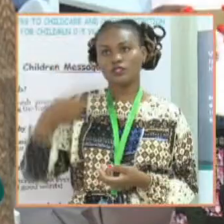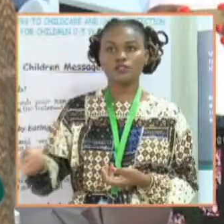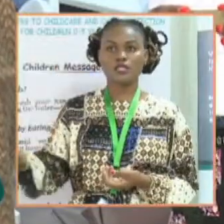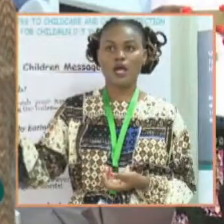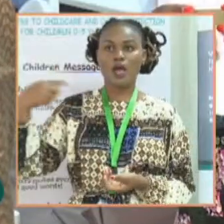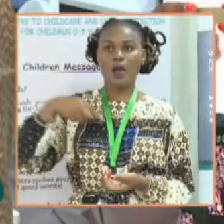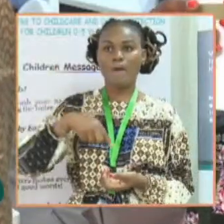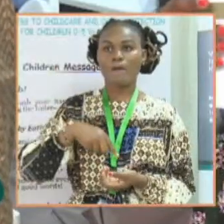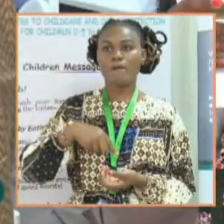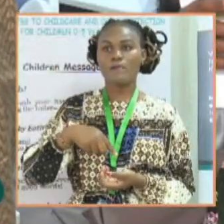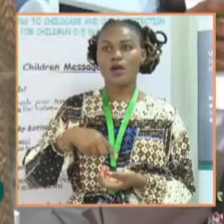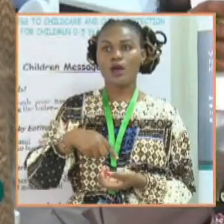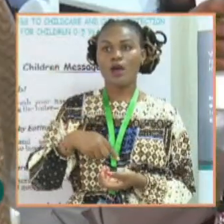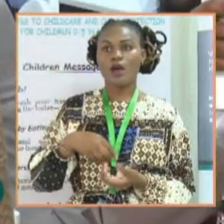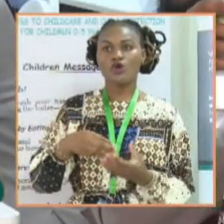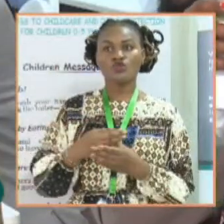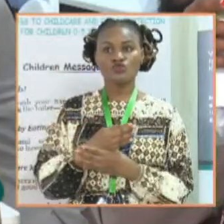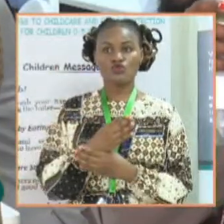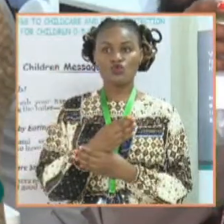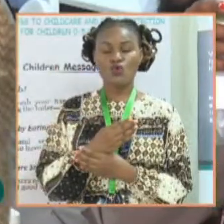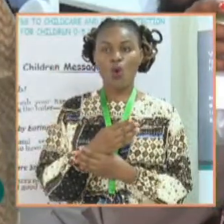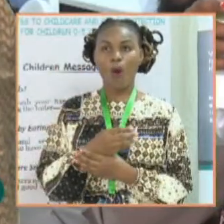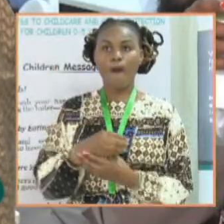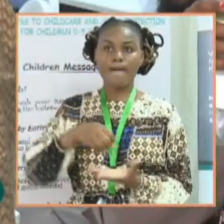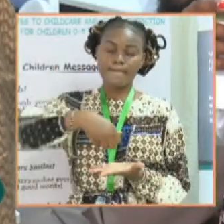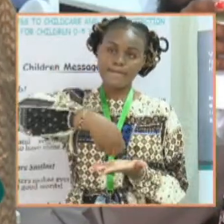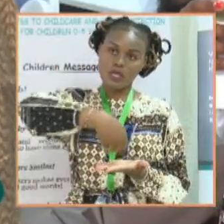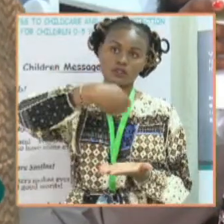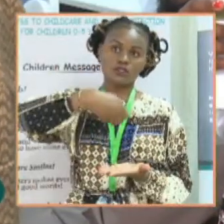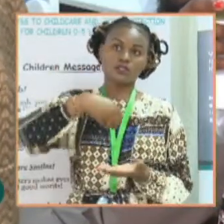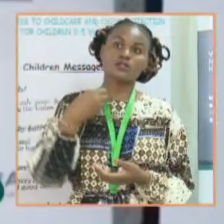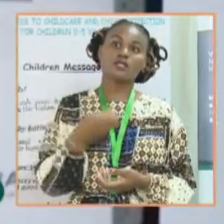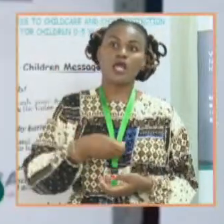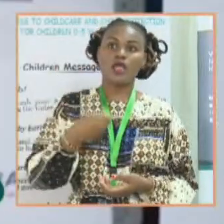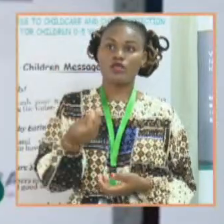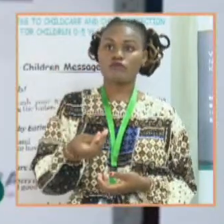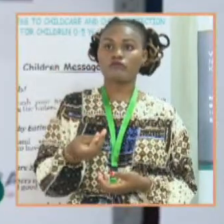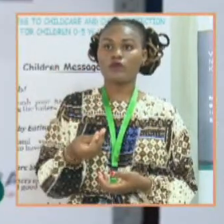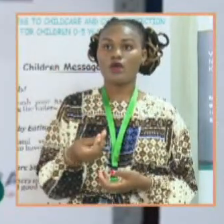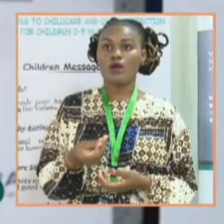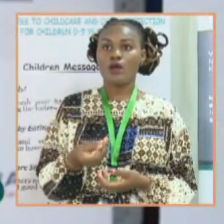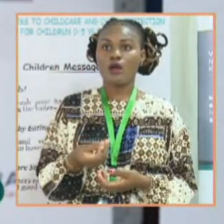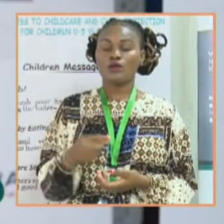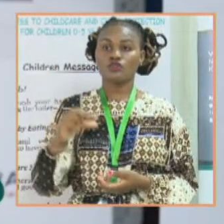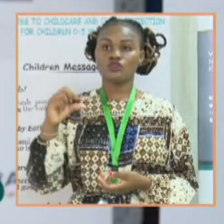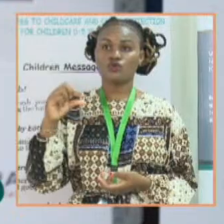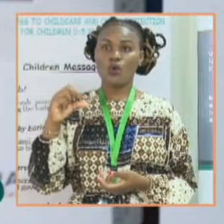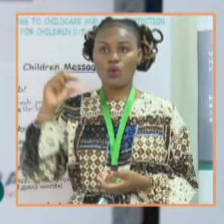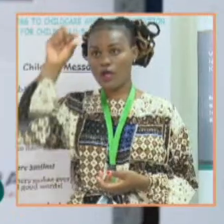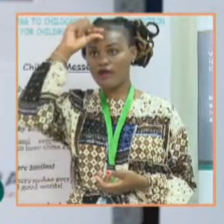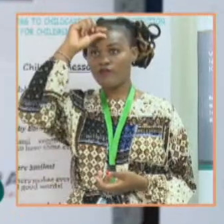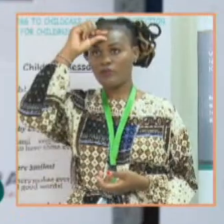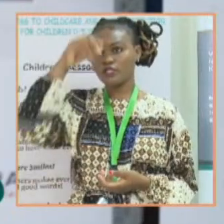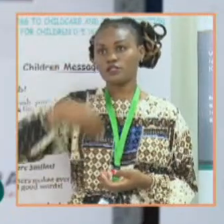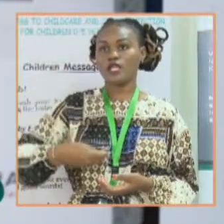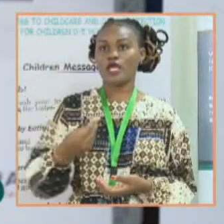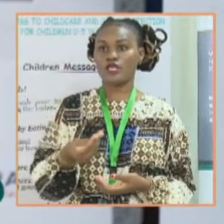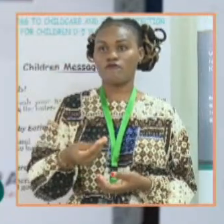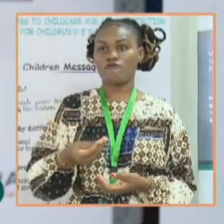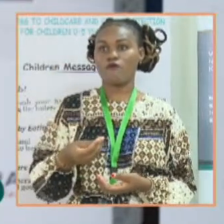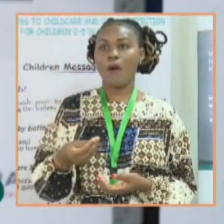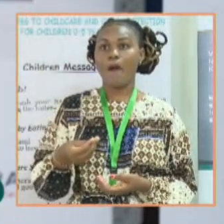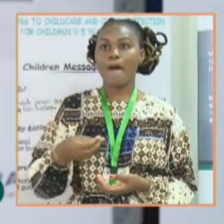in through budgetary allocations, which most of you seem to be saying that there is a government there to give you money to